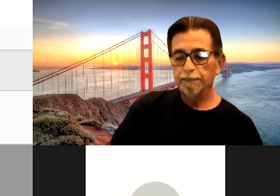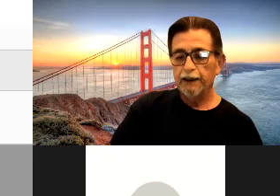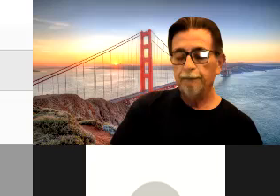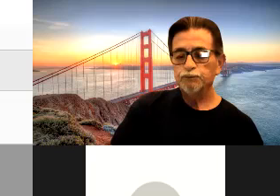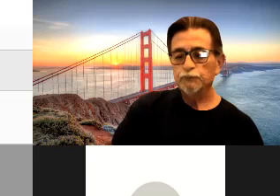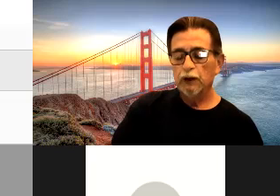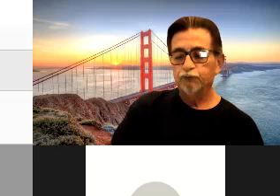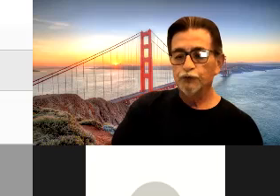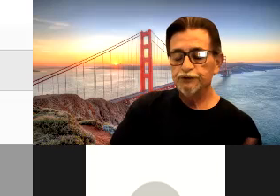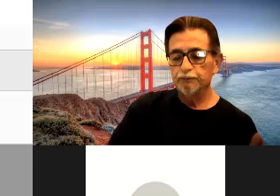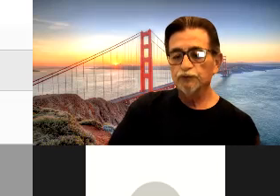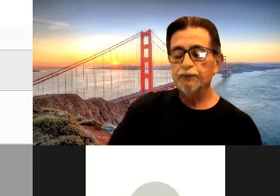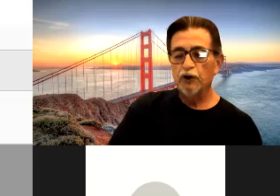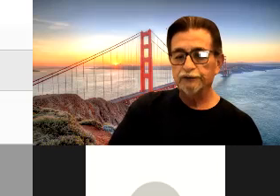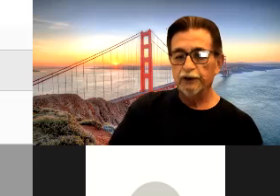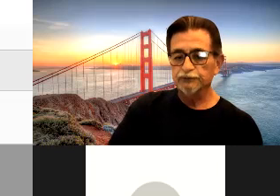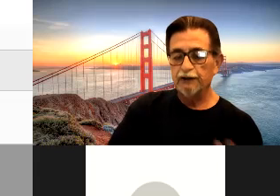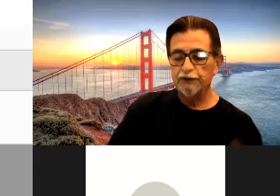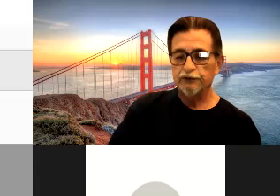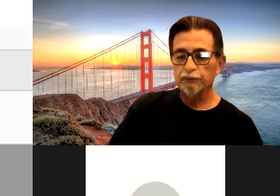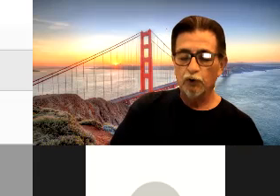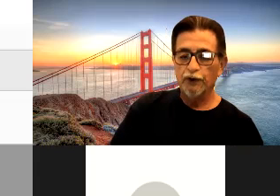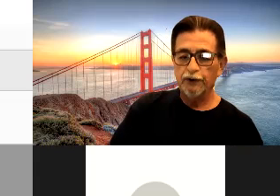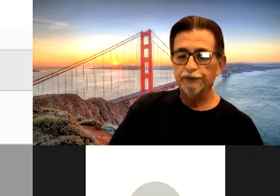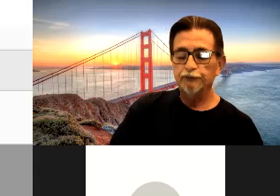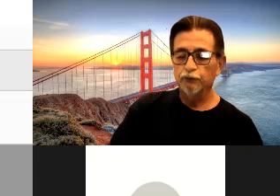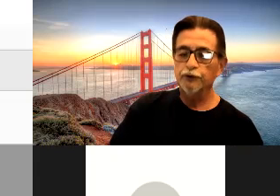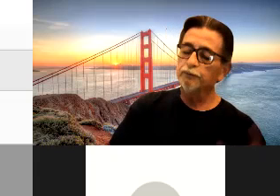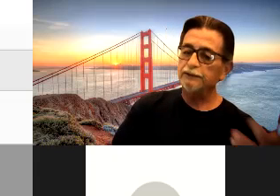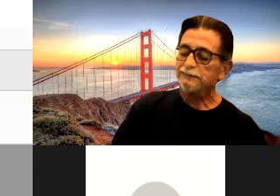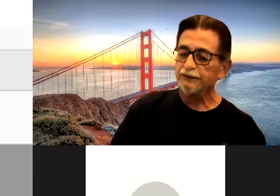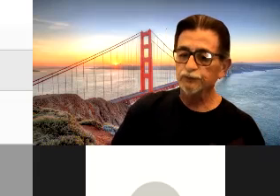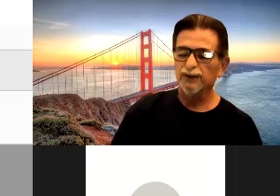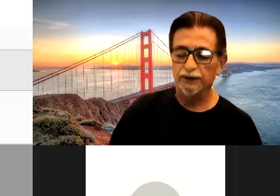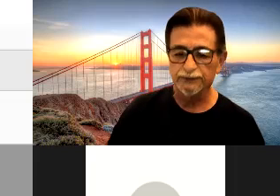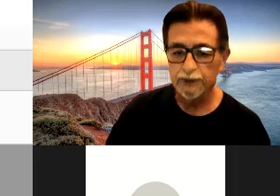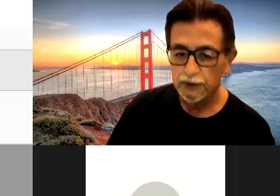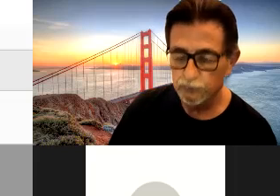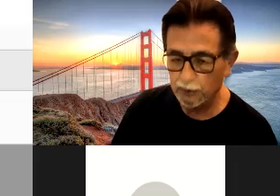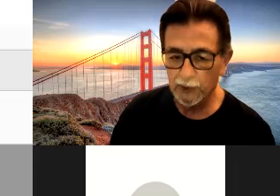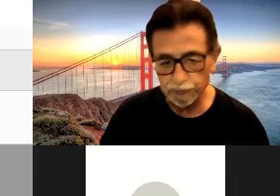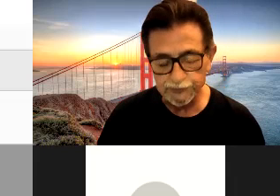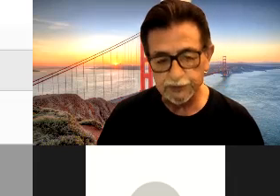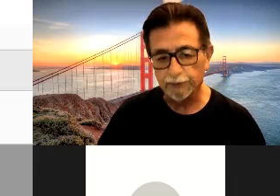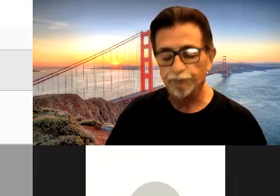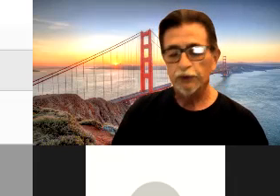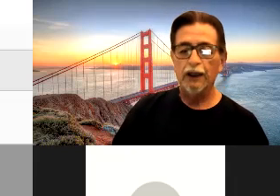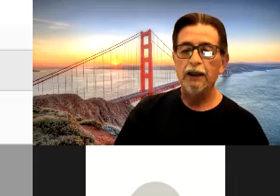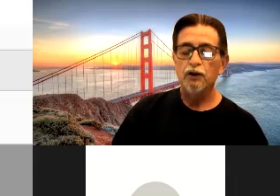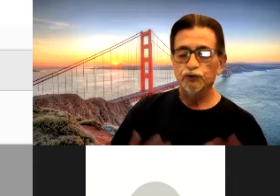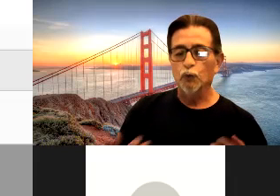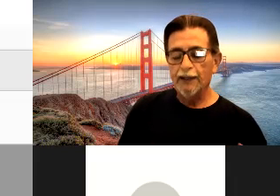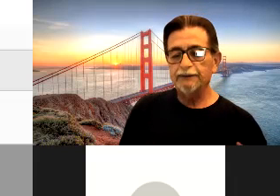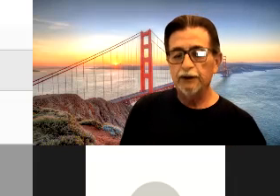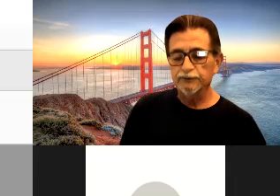7. Okay. Unfortunately, most periodic tables have that number already in there for you, but this one doesn't. So I write those in.